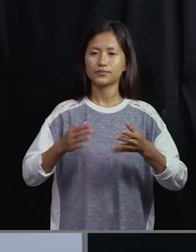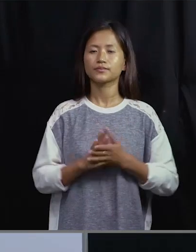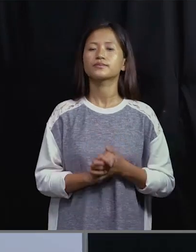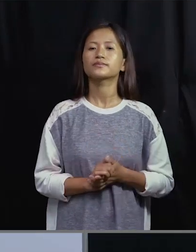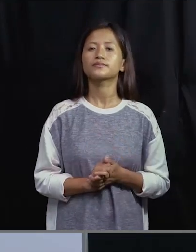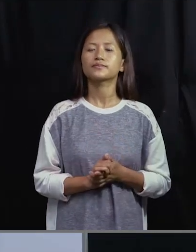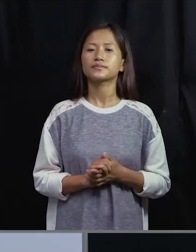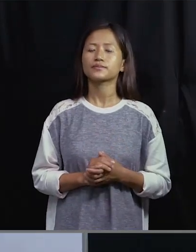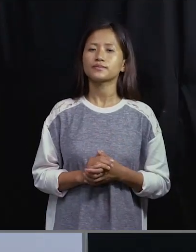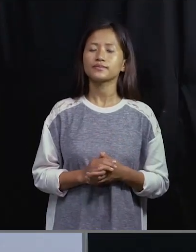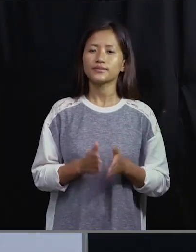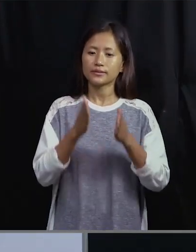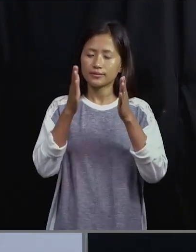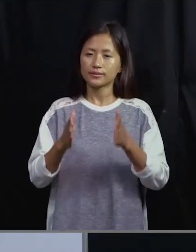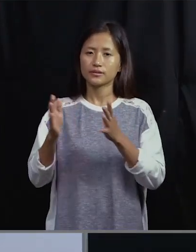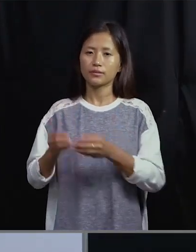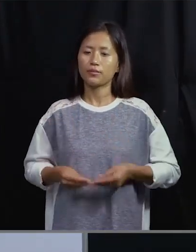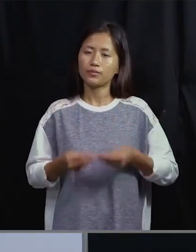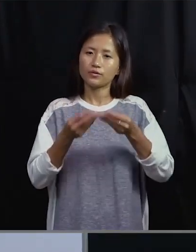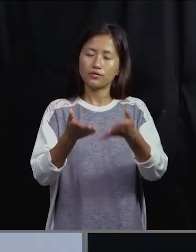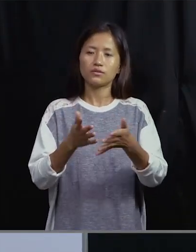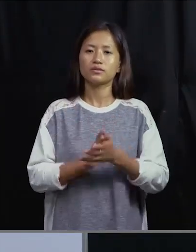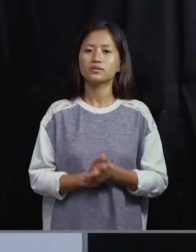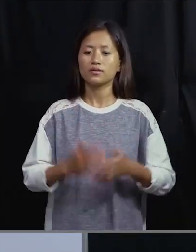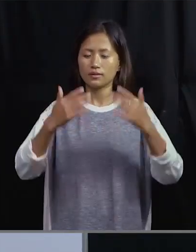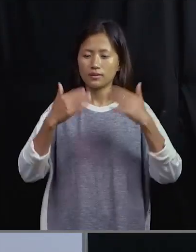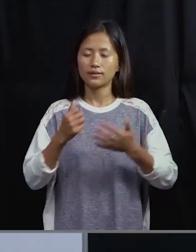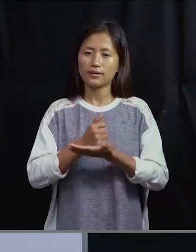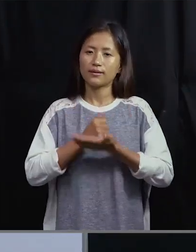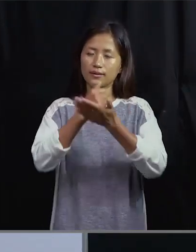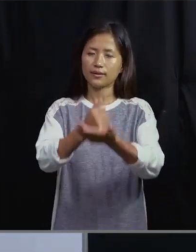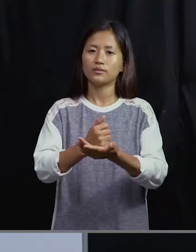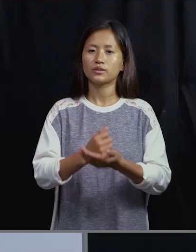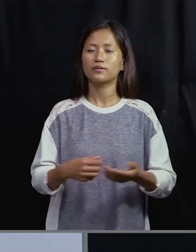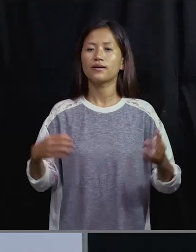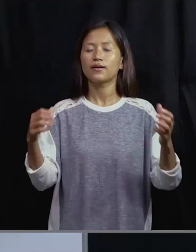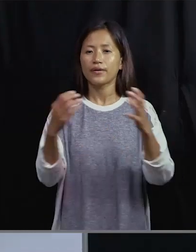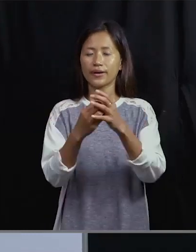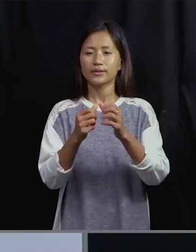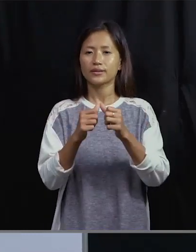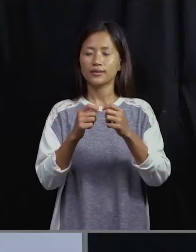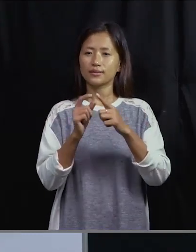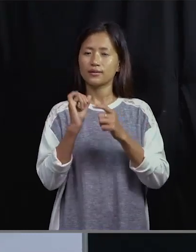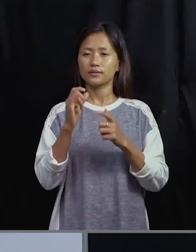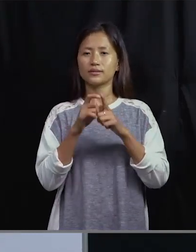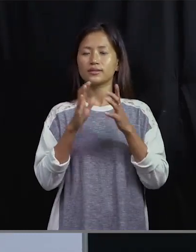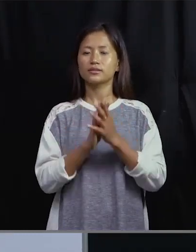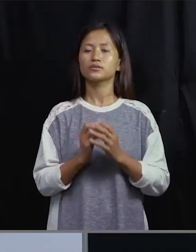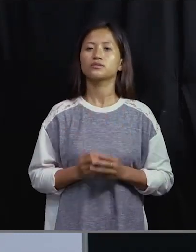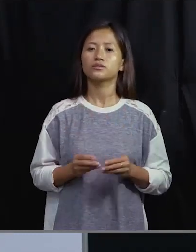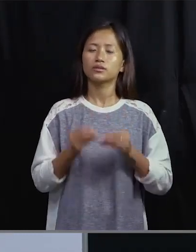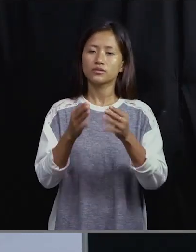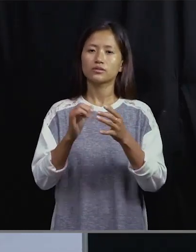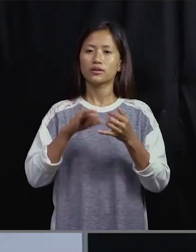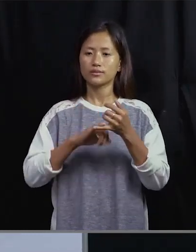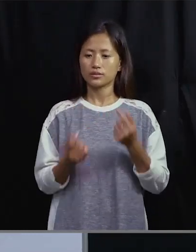industry, okay, or this service sector industry provide help, okay, or give aid to such kind of situation. Now let me just